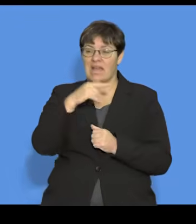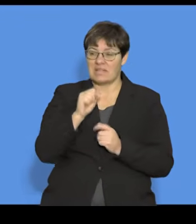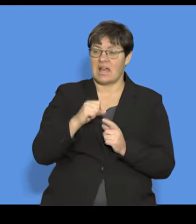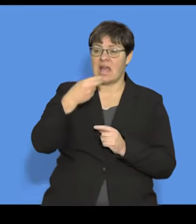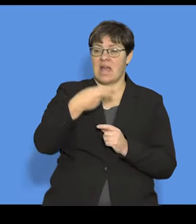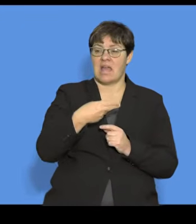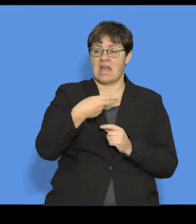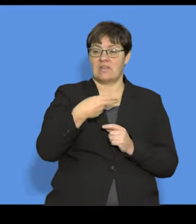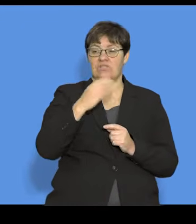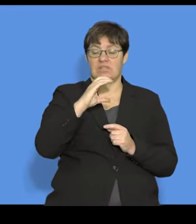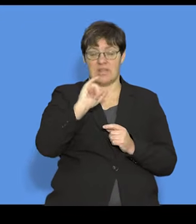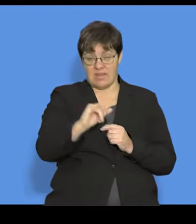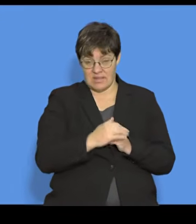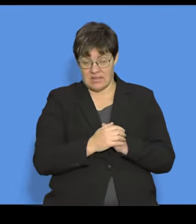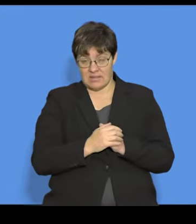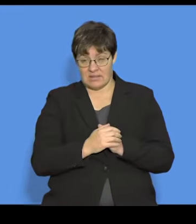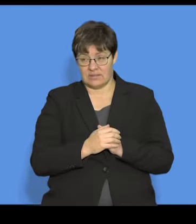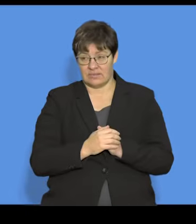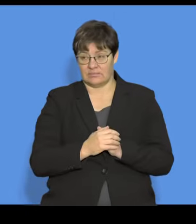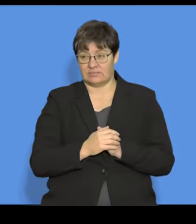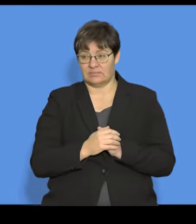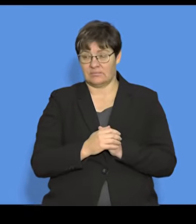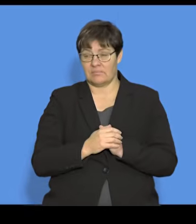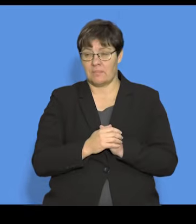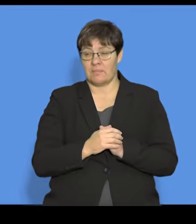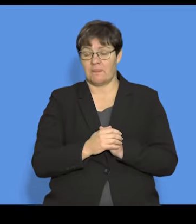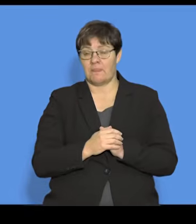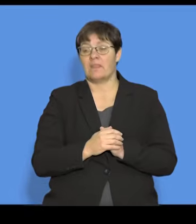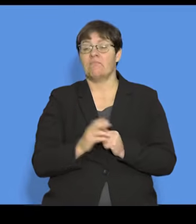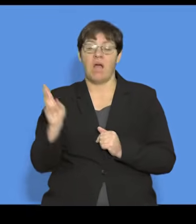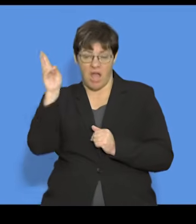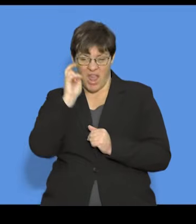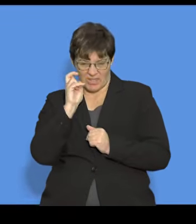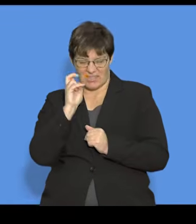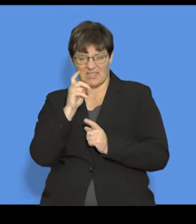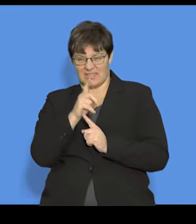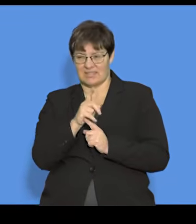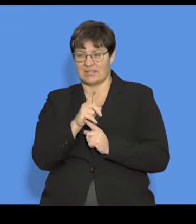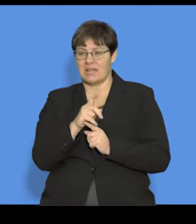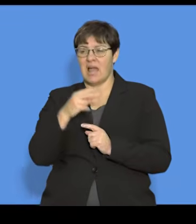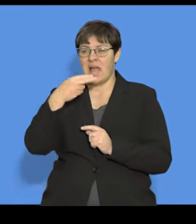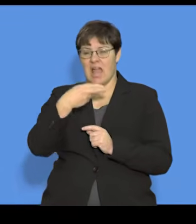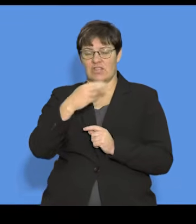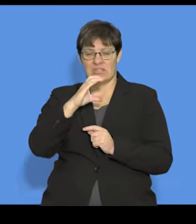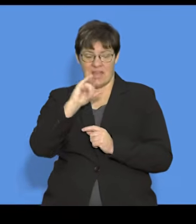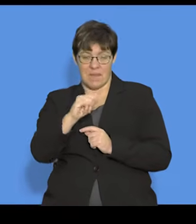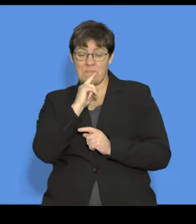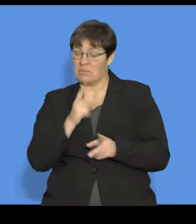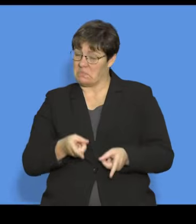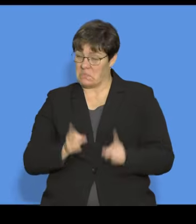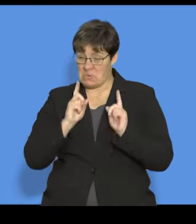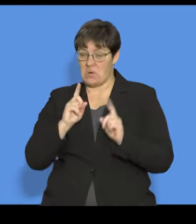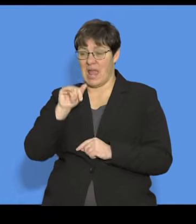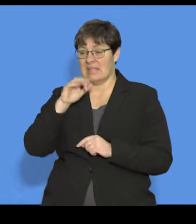gastric juices and enzymes, specifically called hydrochloric acid. And you would have heard of hydrochloric acid as being